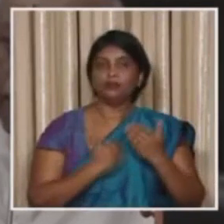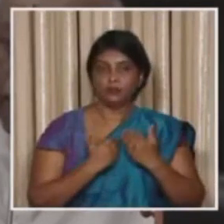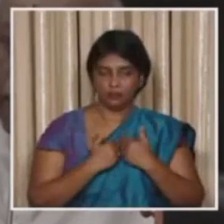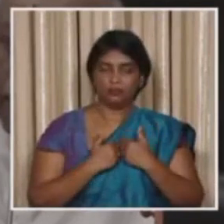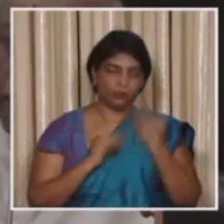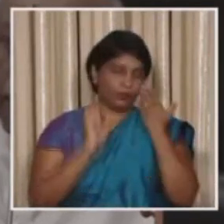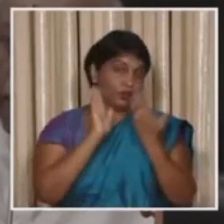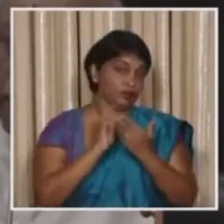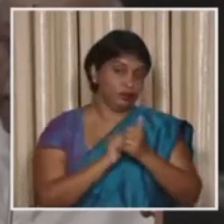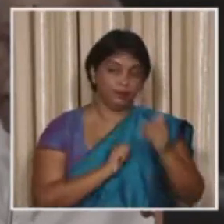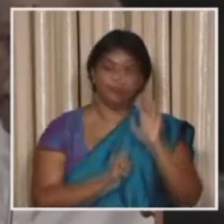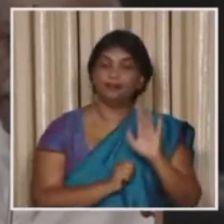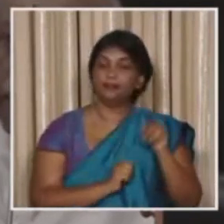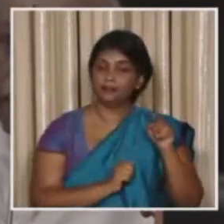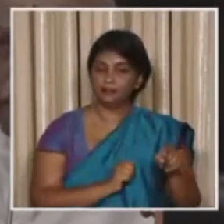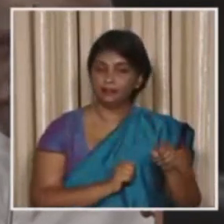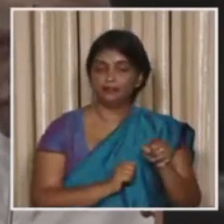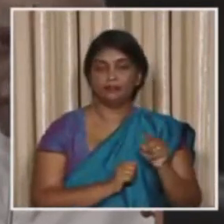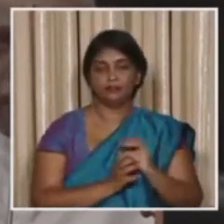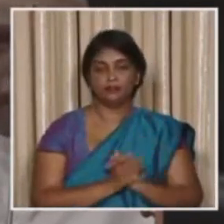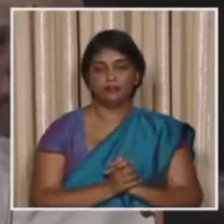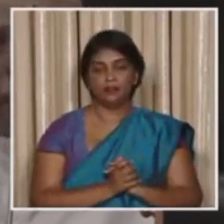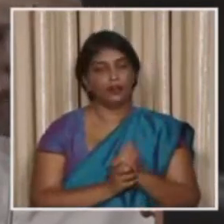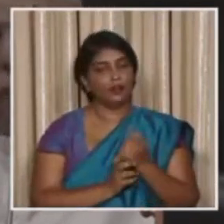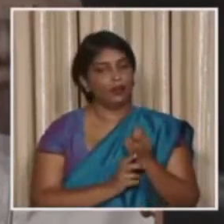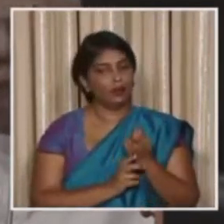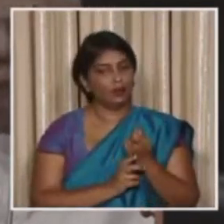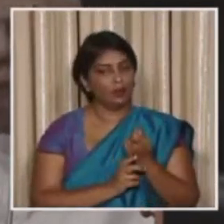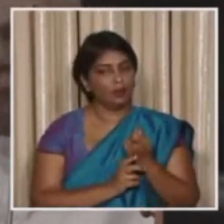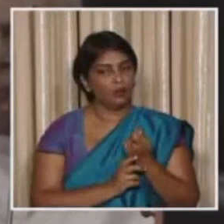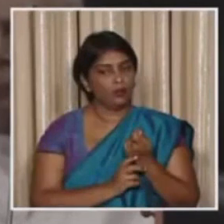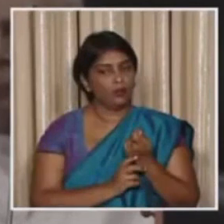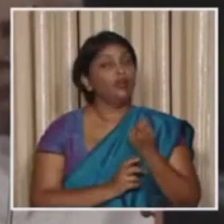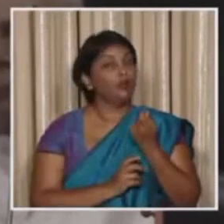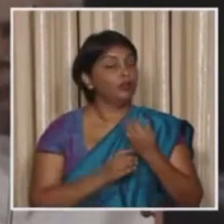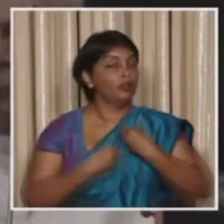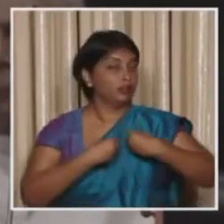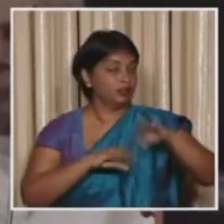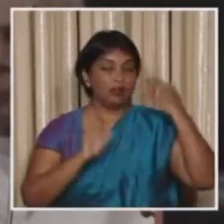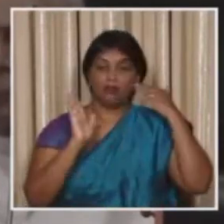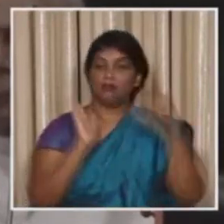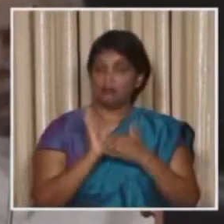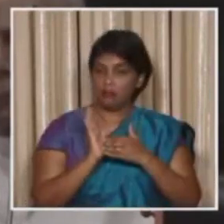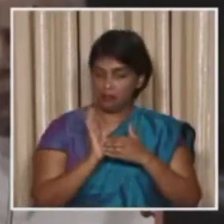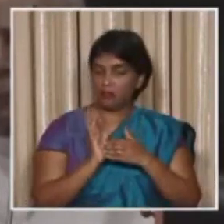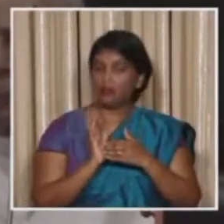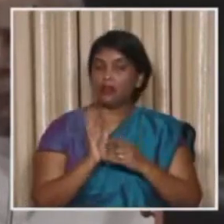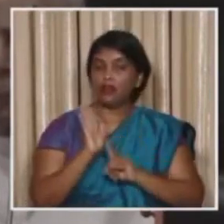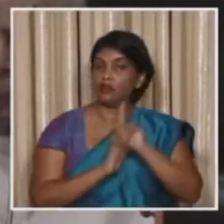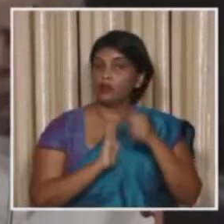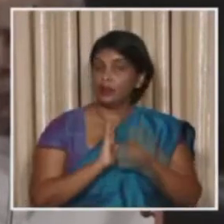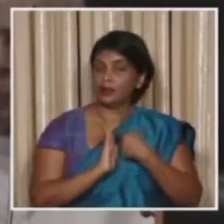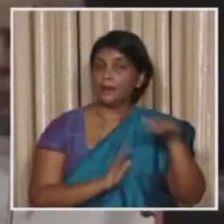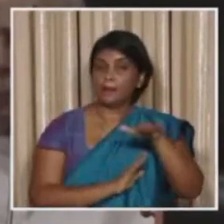at present, payments of monetary relief have been granted for 203 cases of missing persons from the Northeast